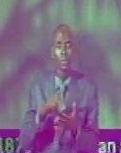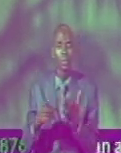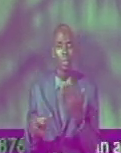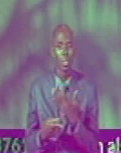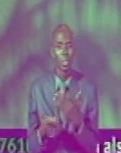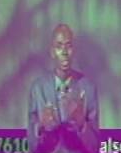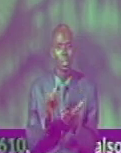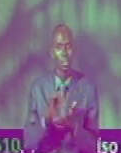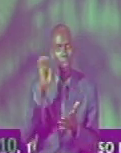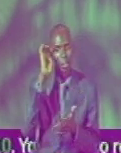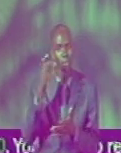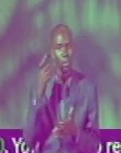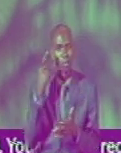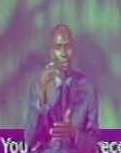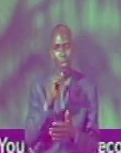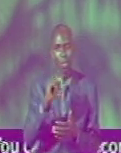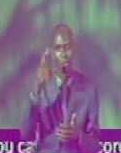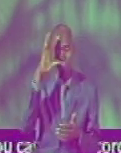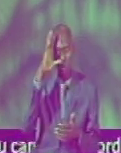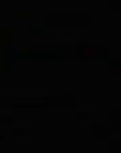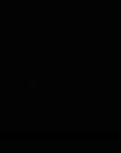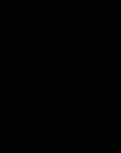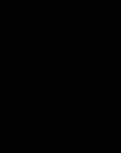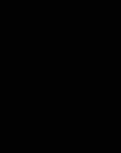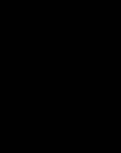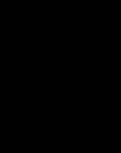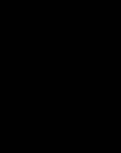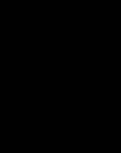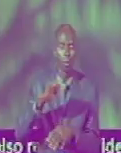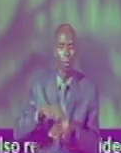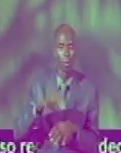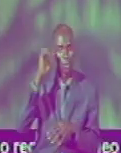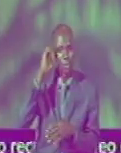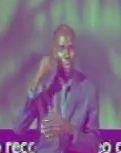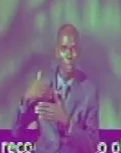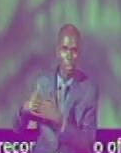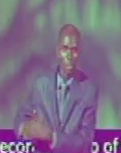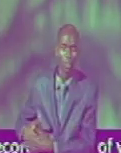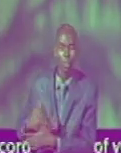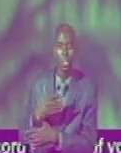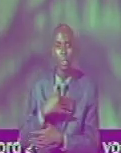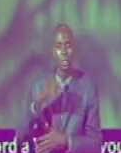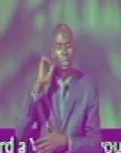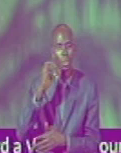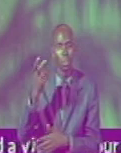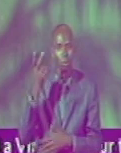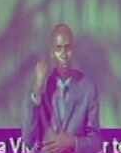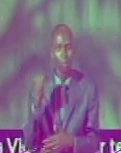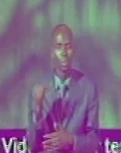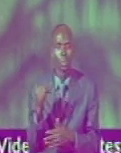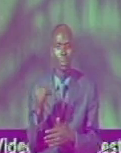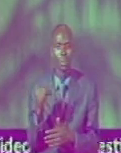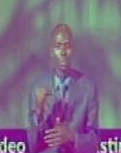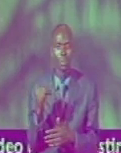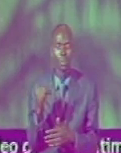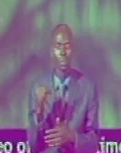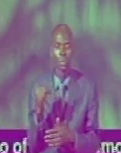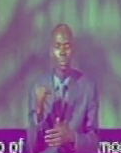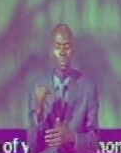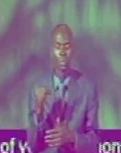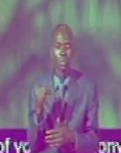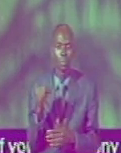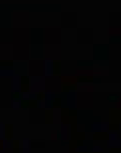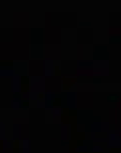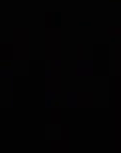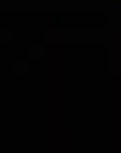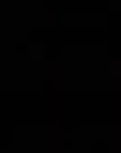saw a man standing on my side. And I was crying, pointing hand on a particular thing. So